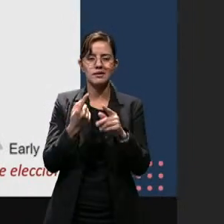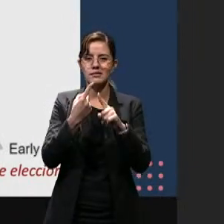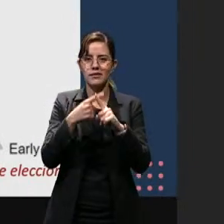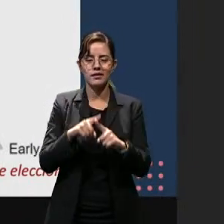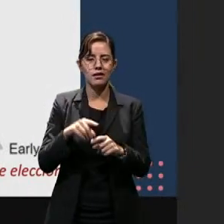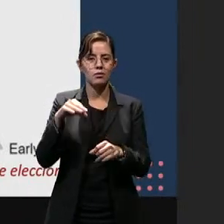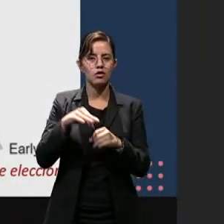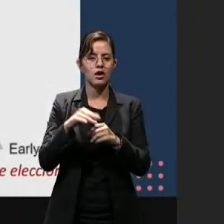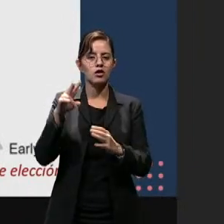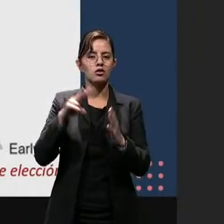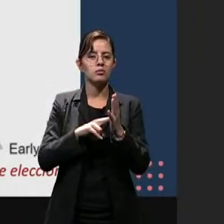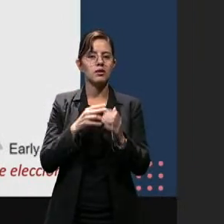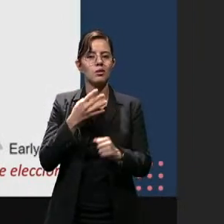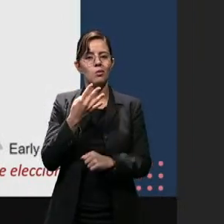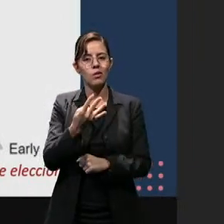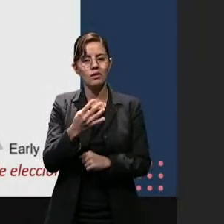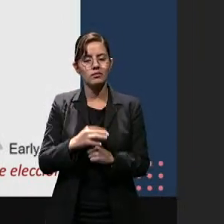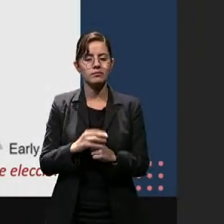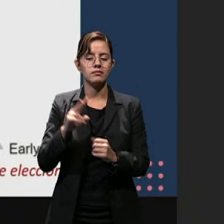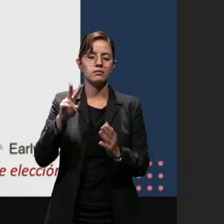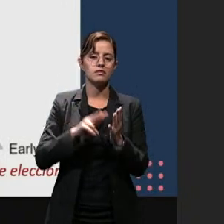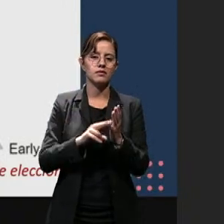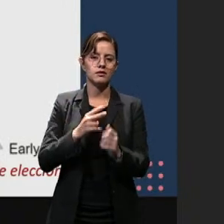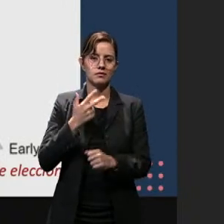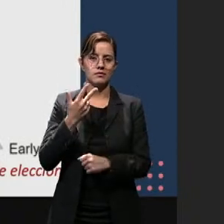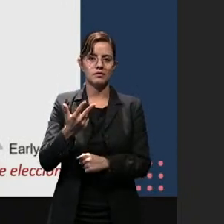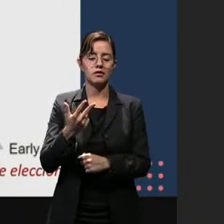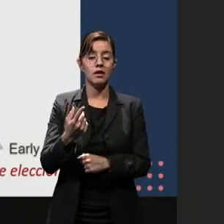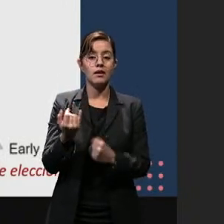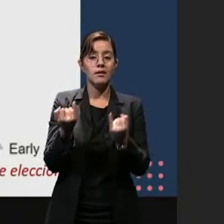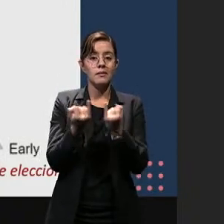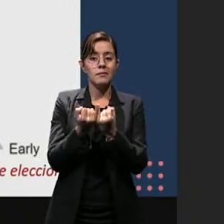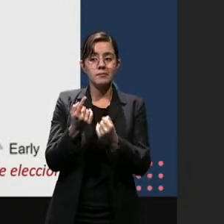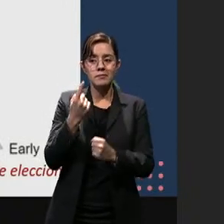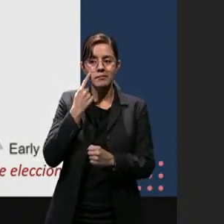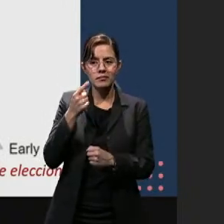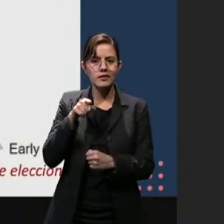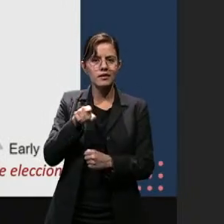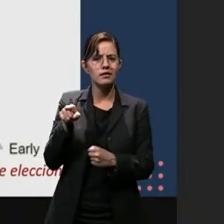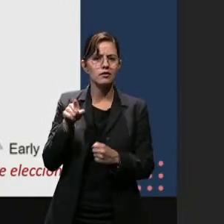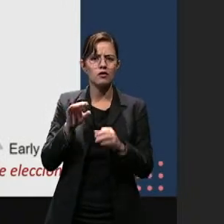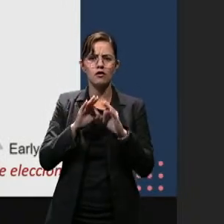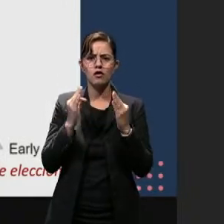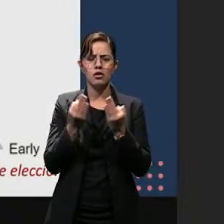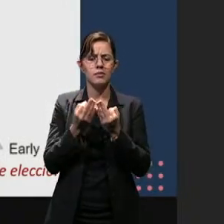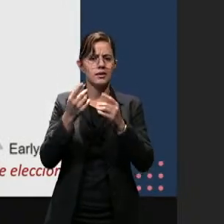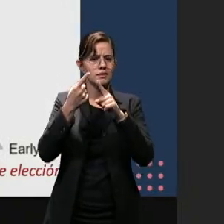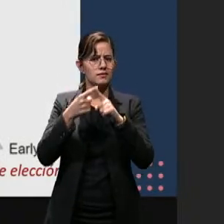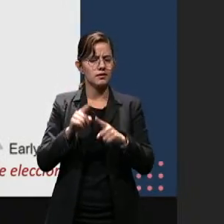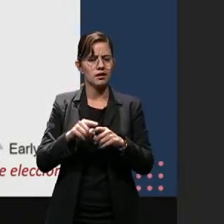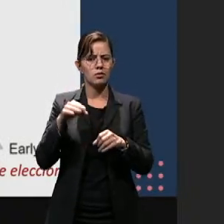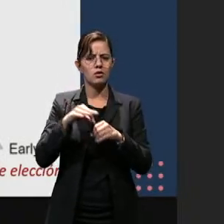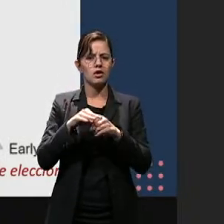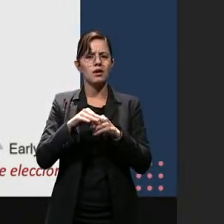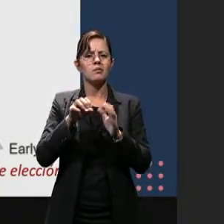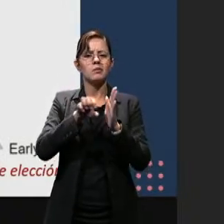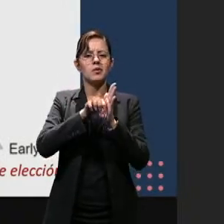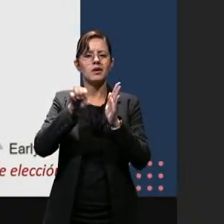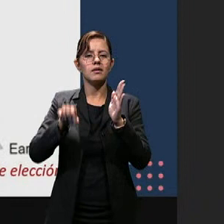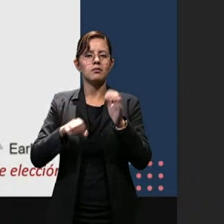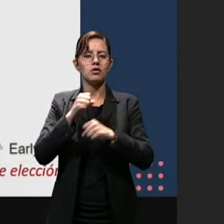2008, as they're given options in voting, like in 2012, they tend to fall away from that